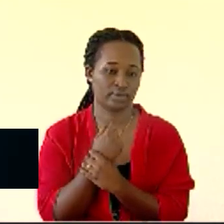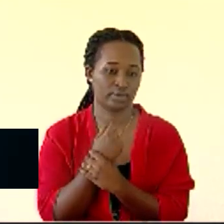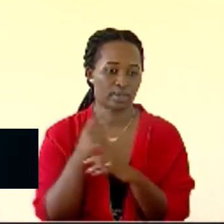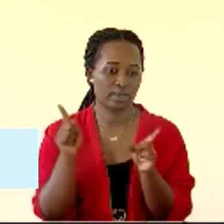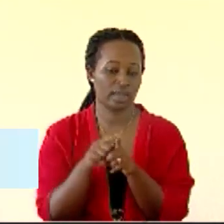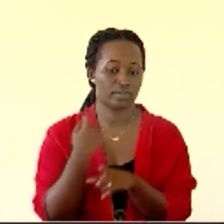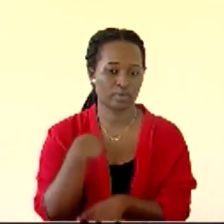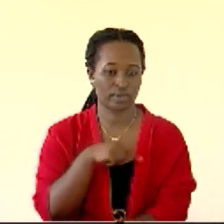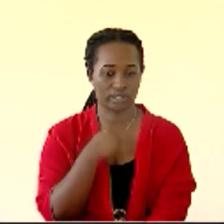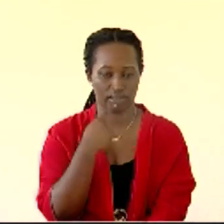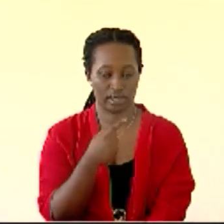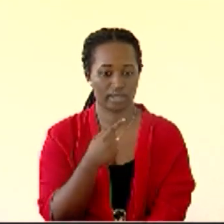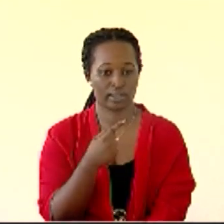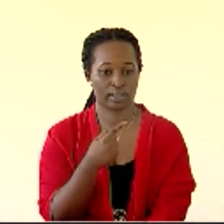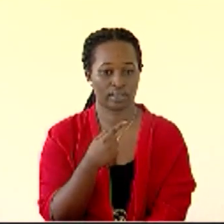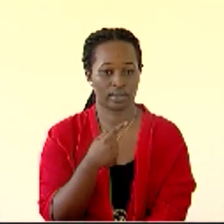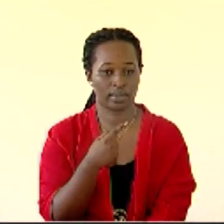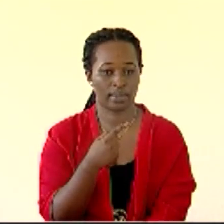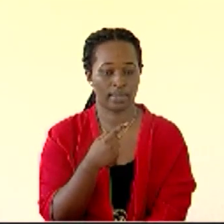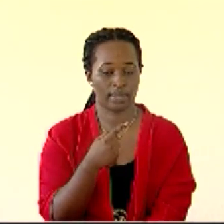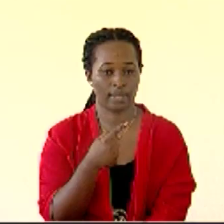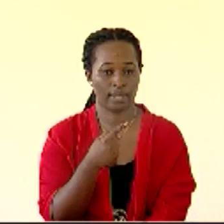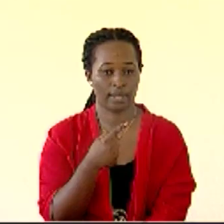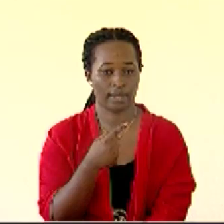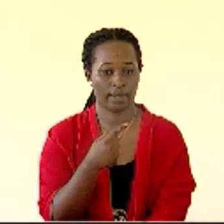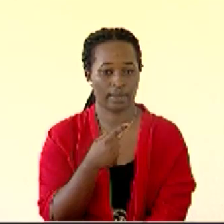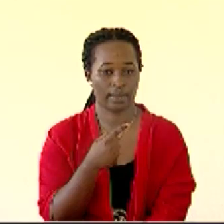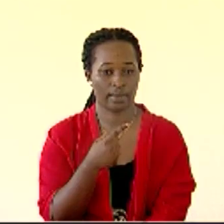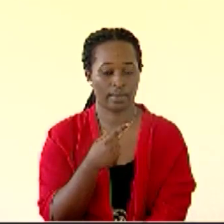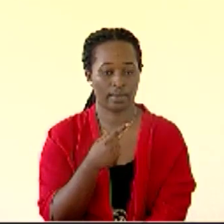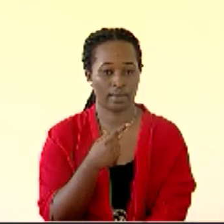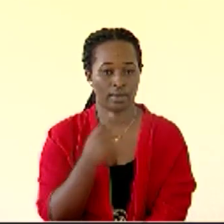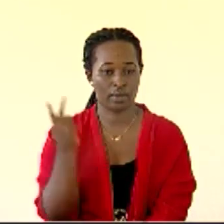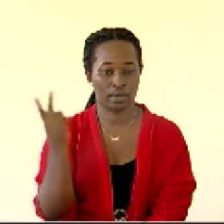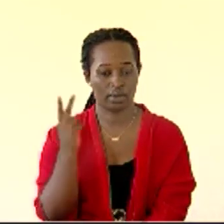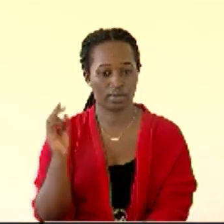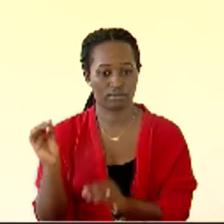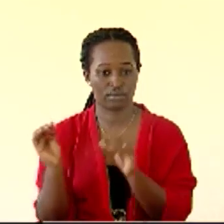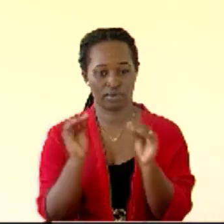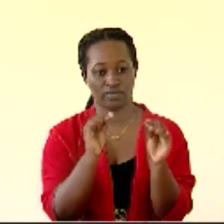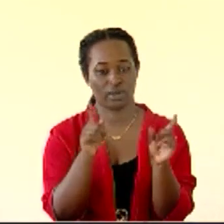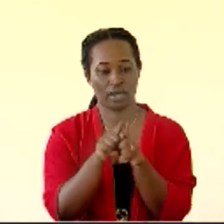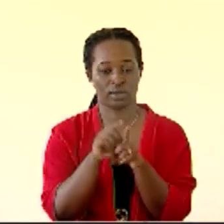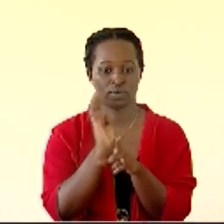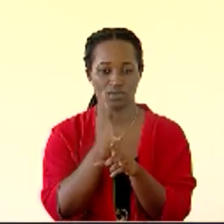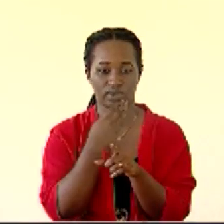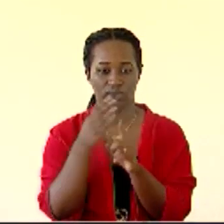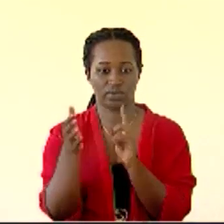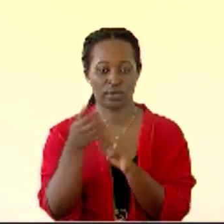we said, this one and this are removed as water, so you'll get